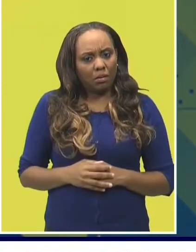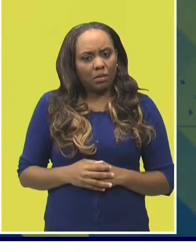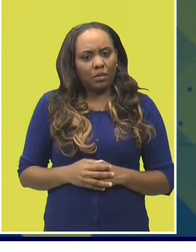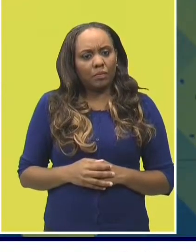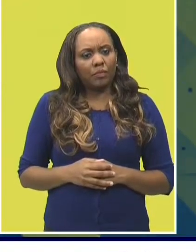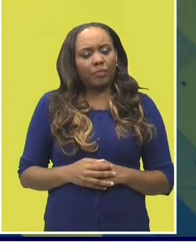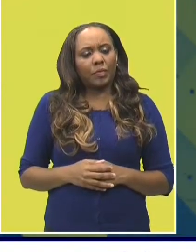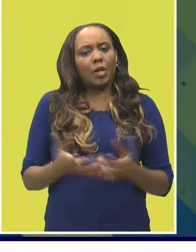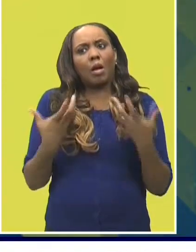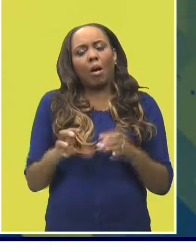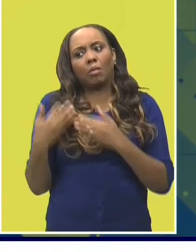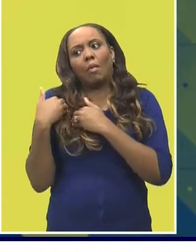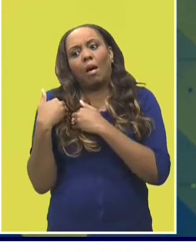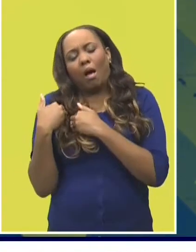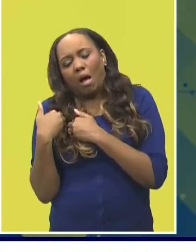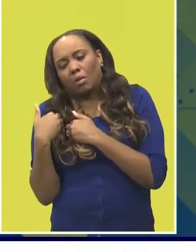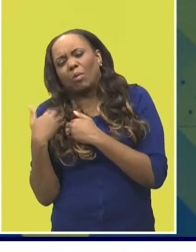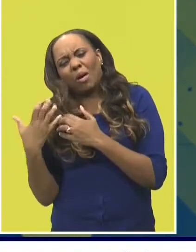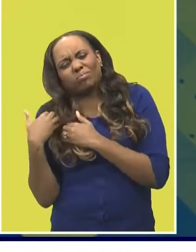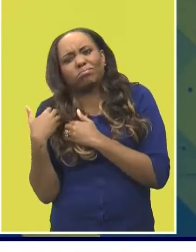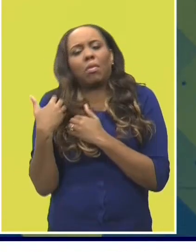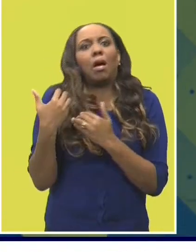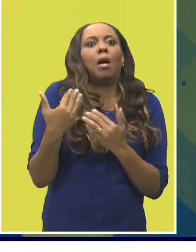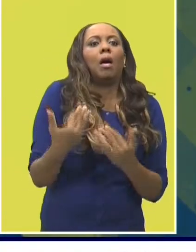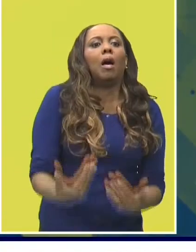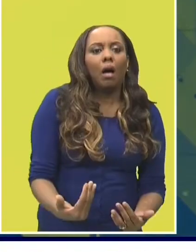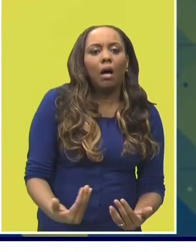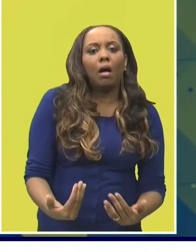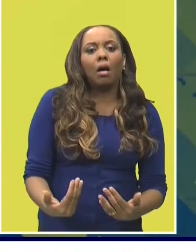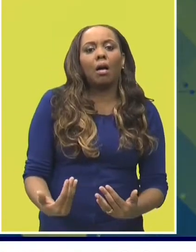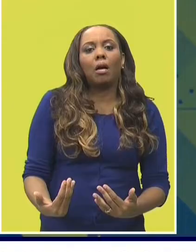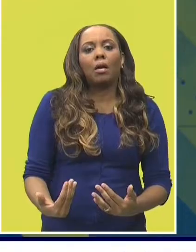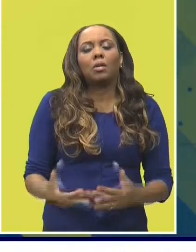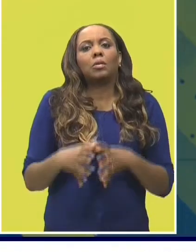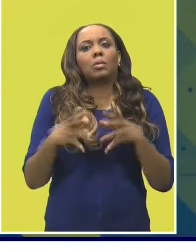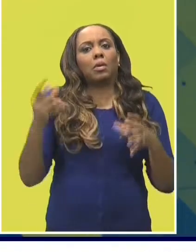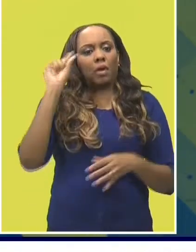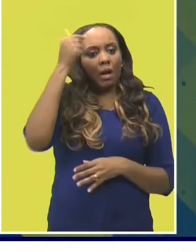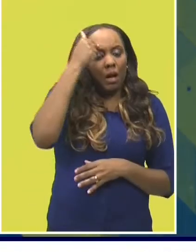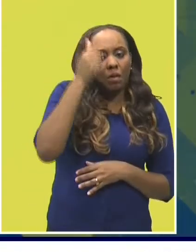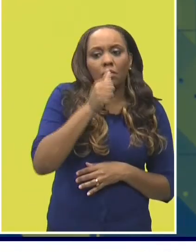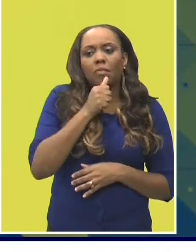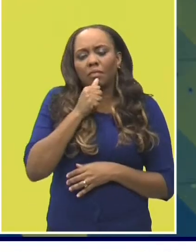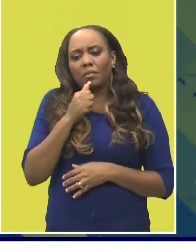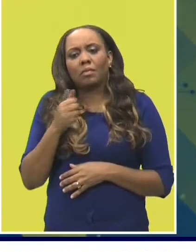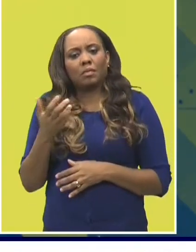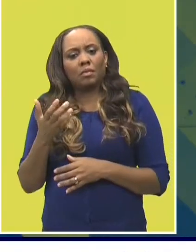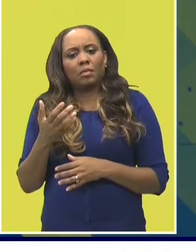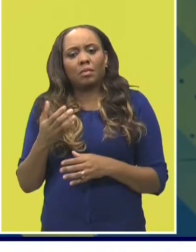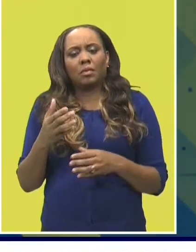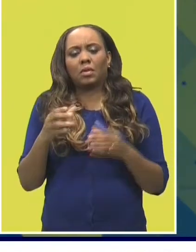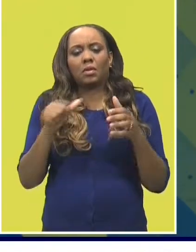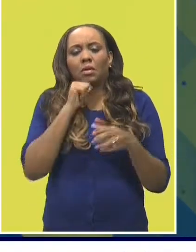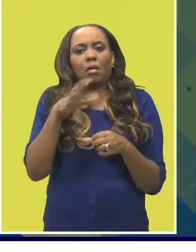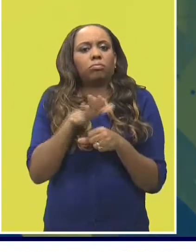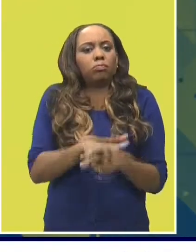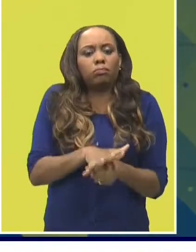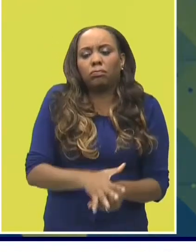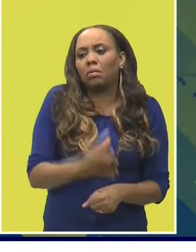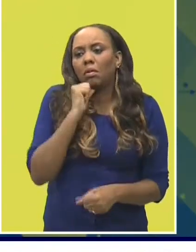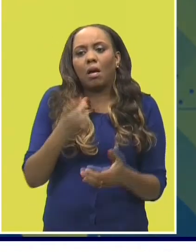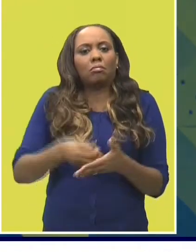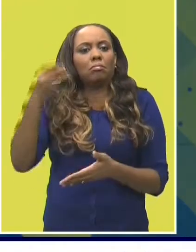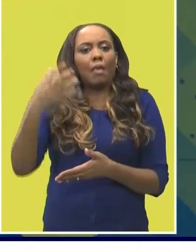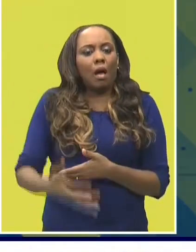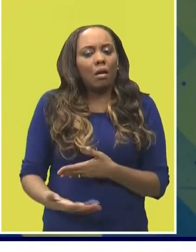burden on the private citizen and the burden on the private sector to be lighter and less expensive and